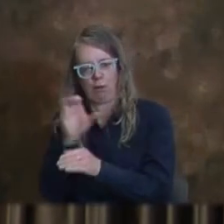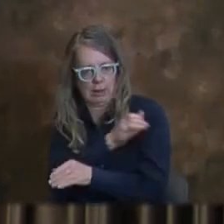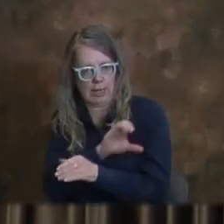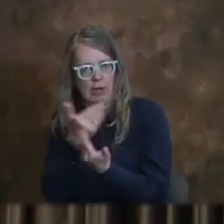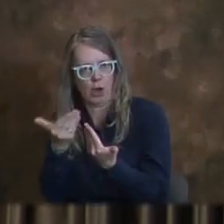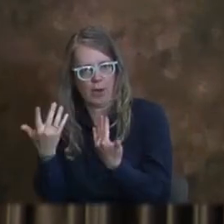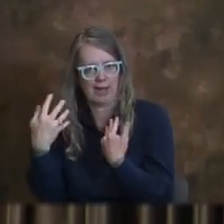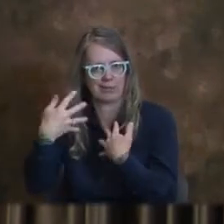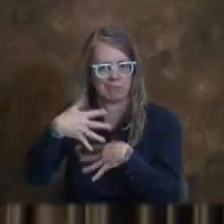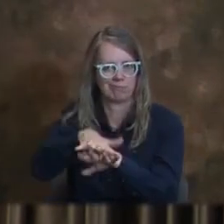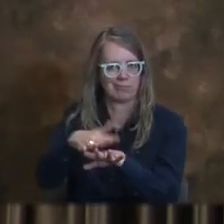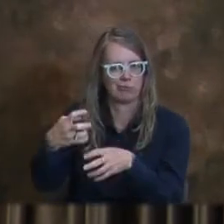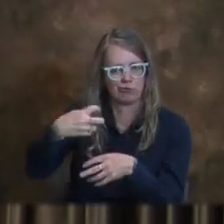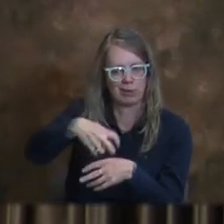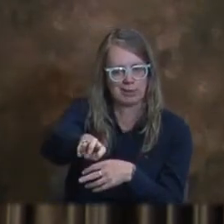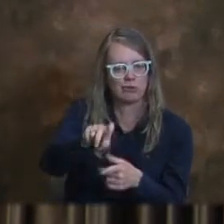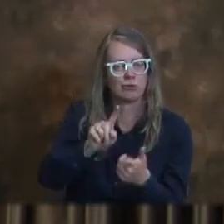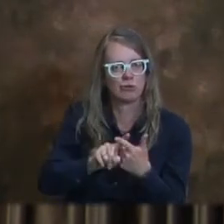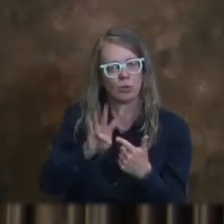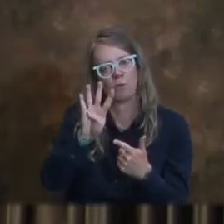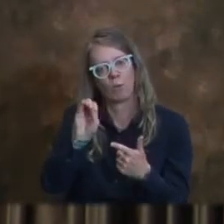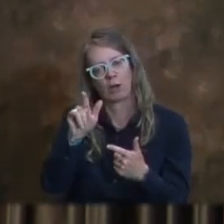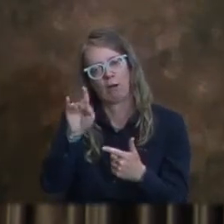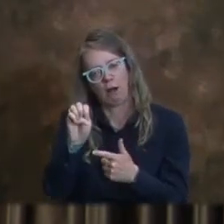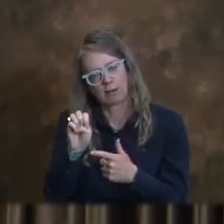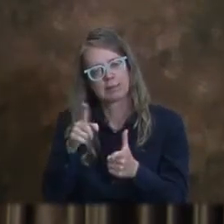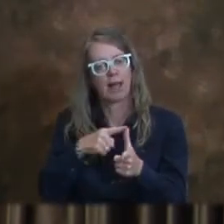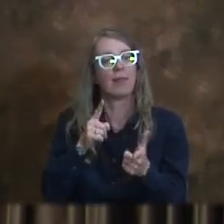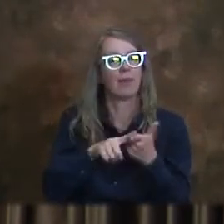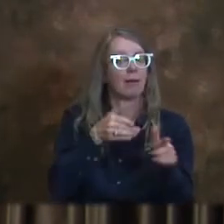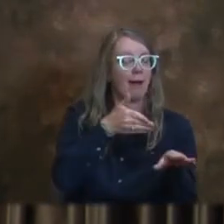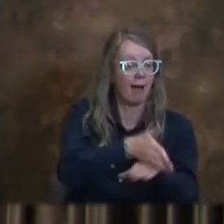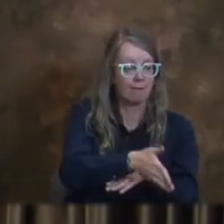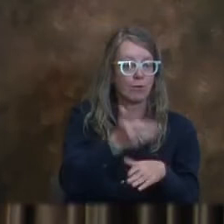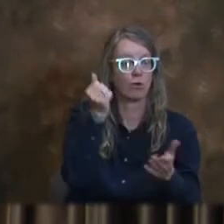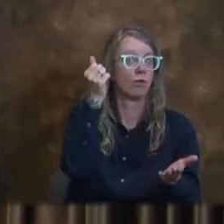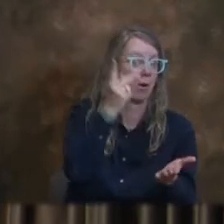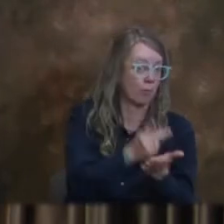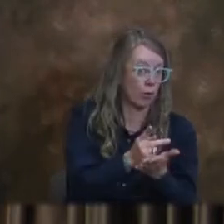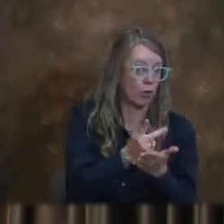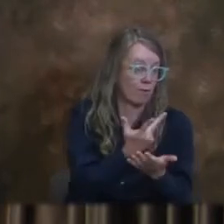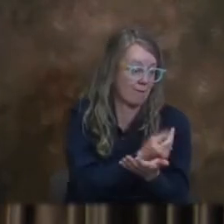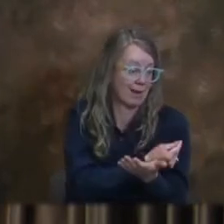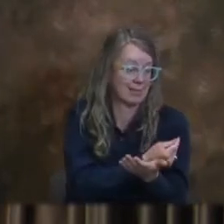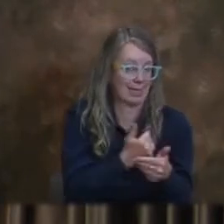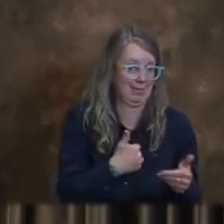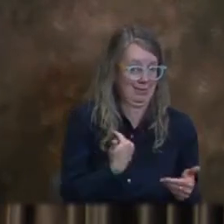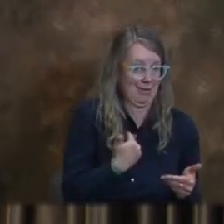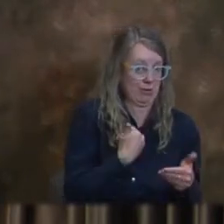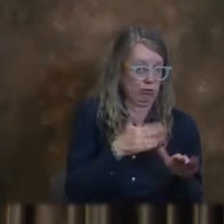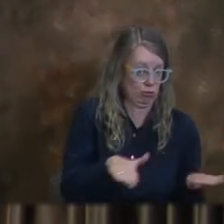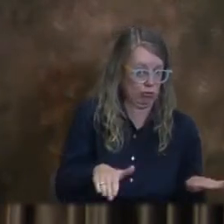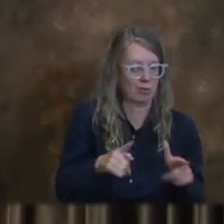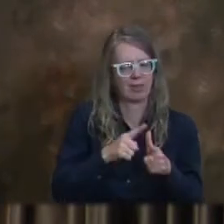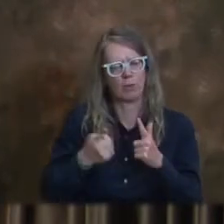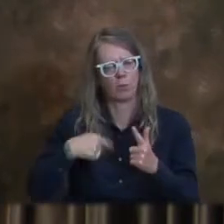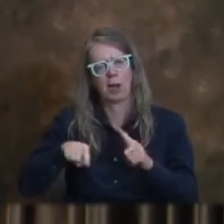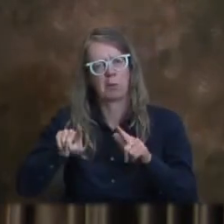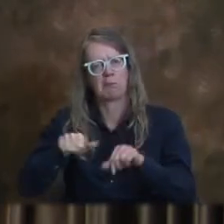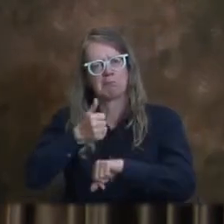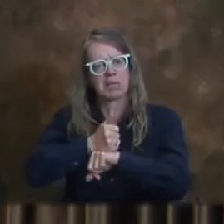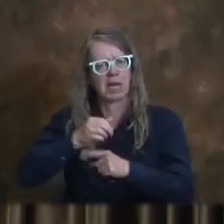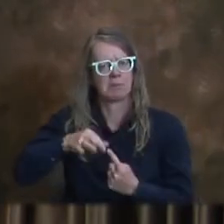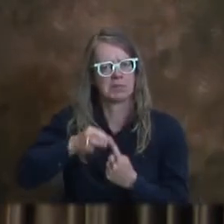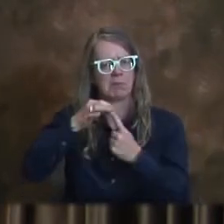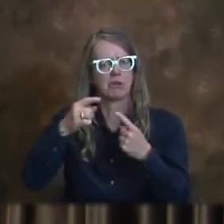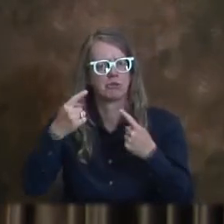eligibility, likely plan either a special event or some type of special setup to help meet that